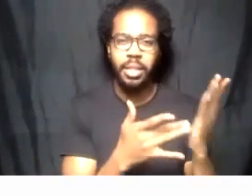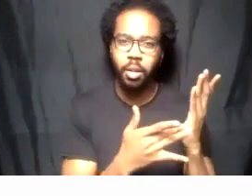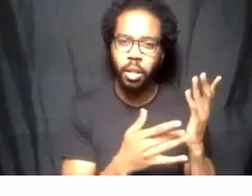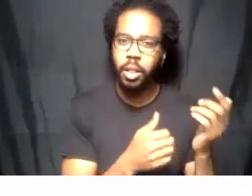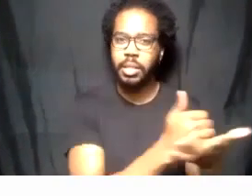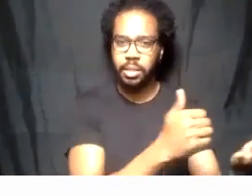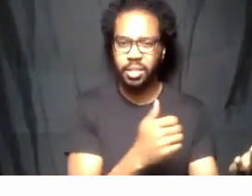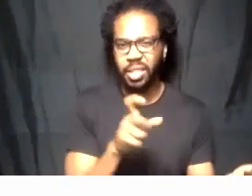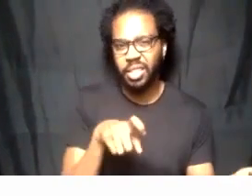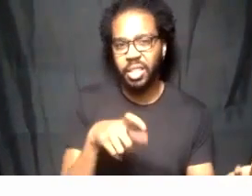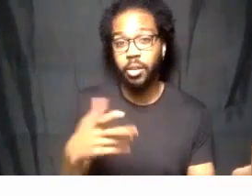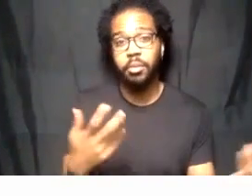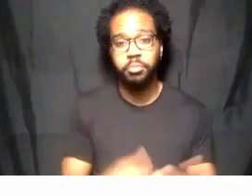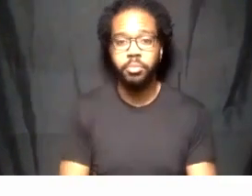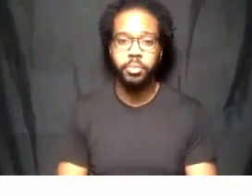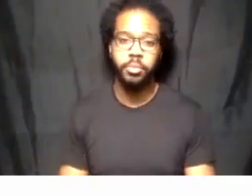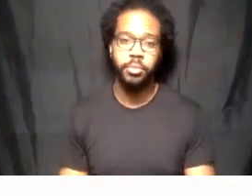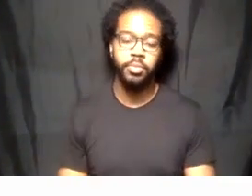that's necessary.